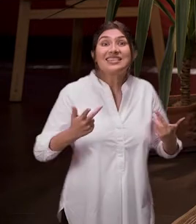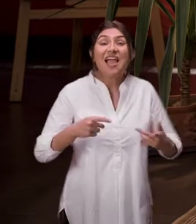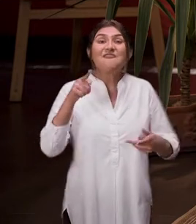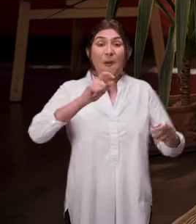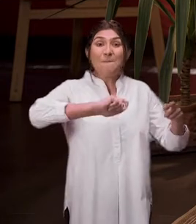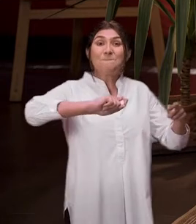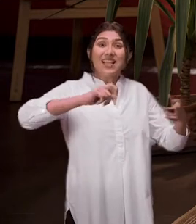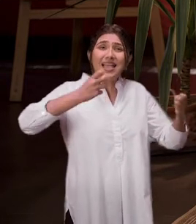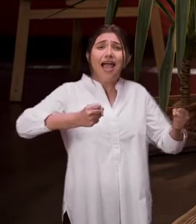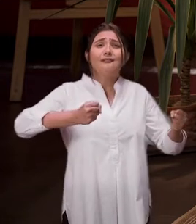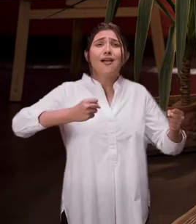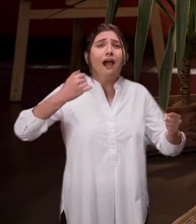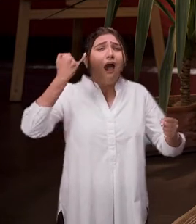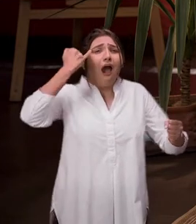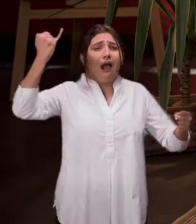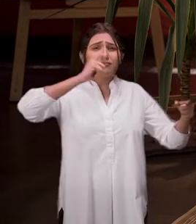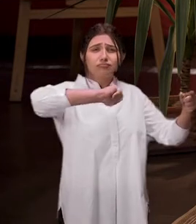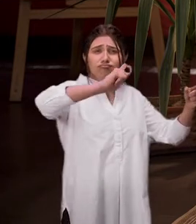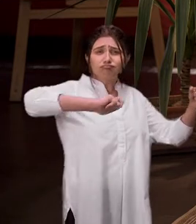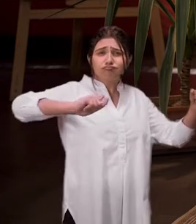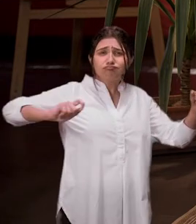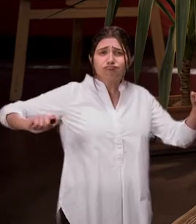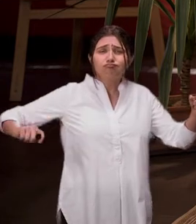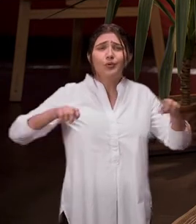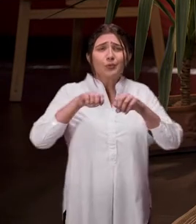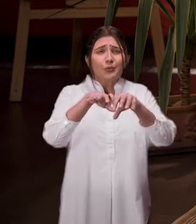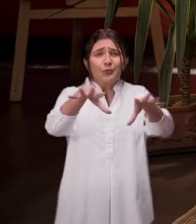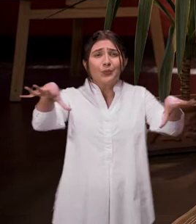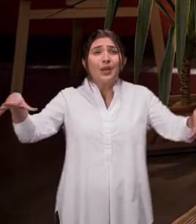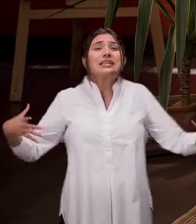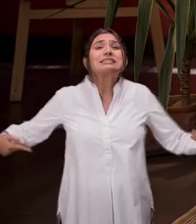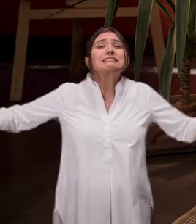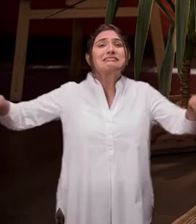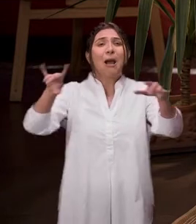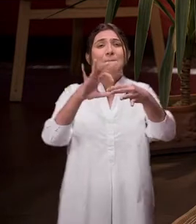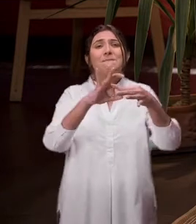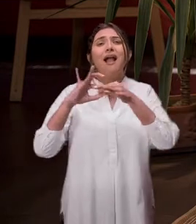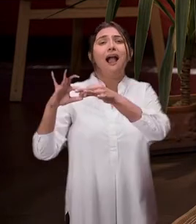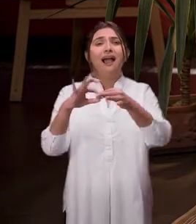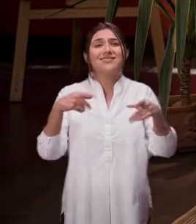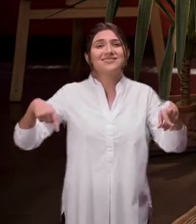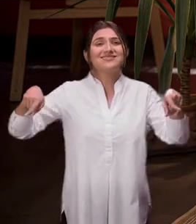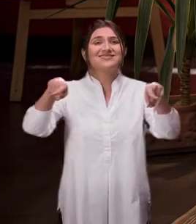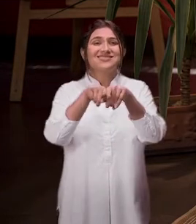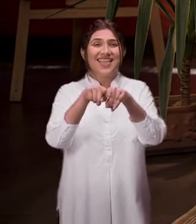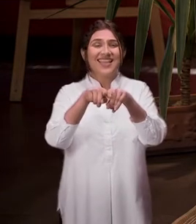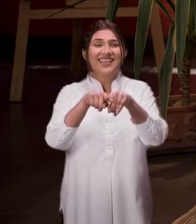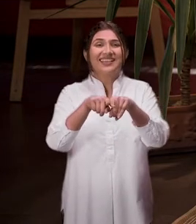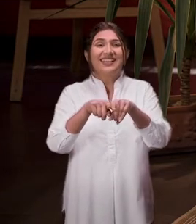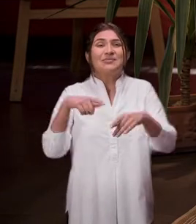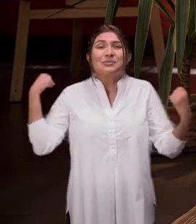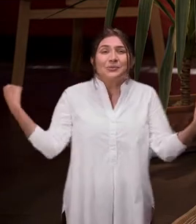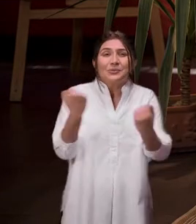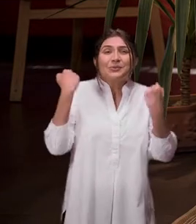pencil was the pencil that wrote all of those wonderful words that connect her and connect us and connect all of us